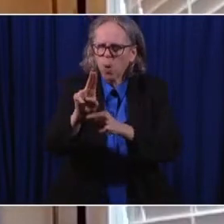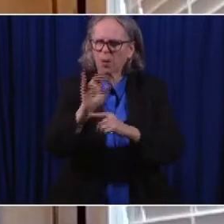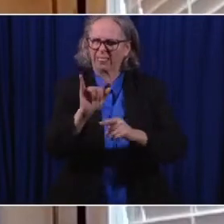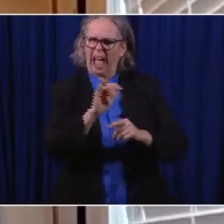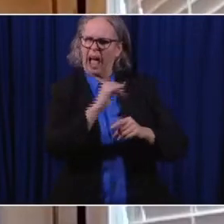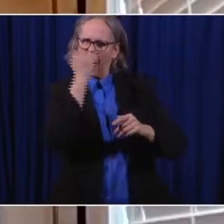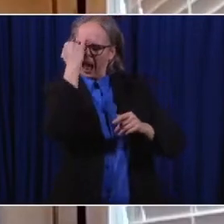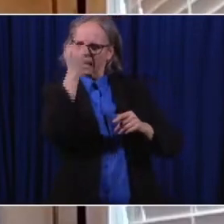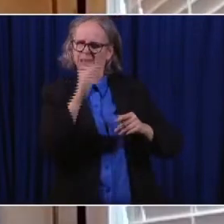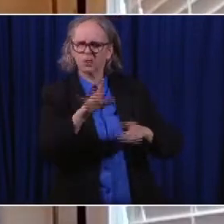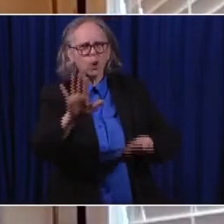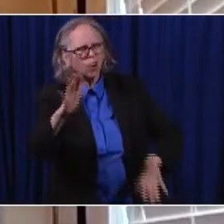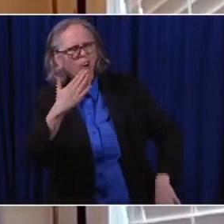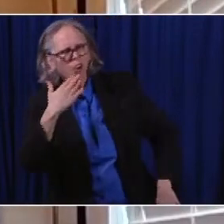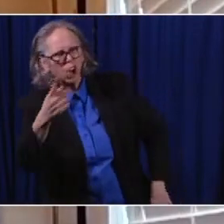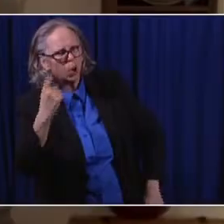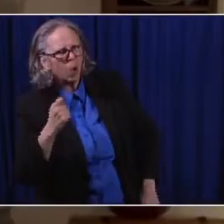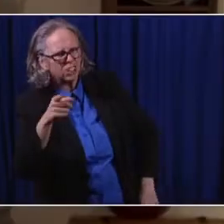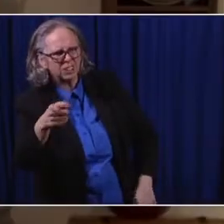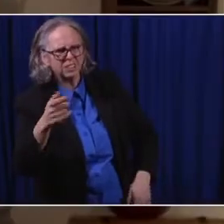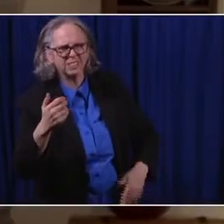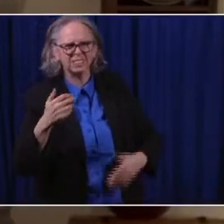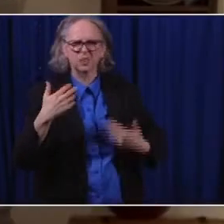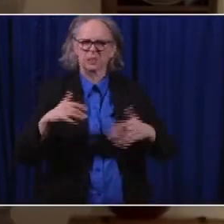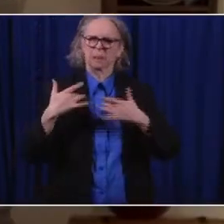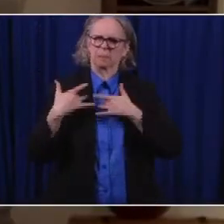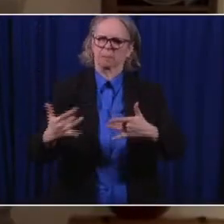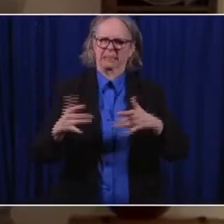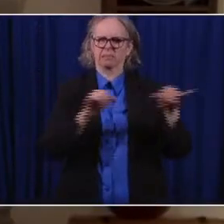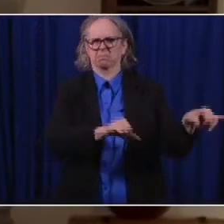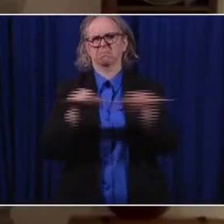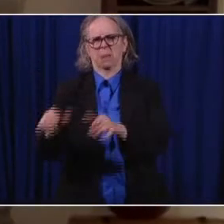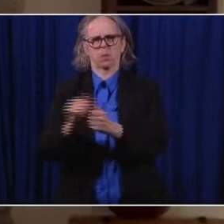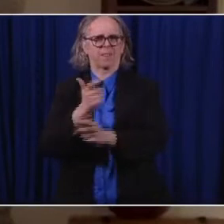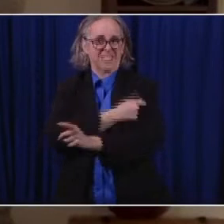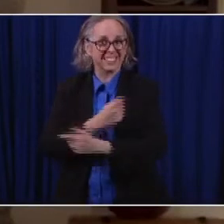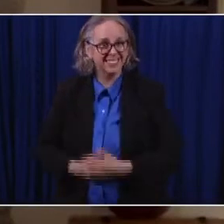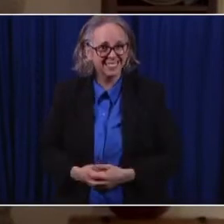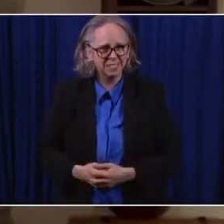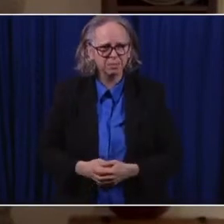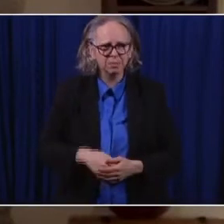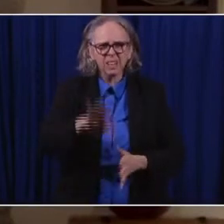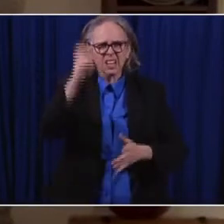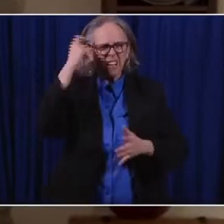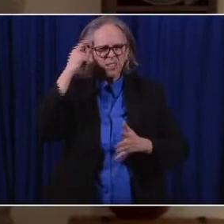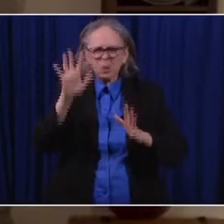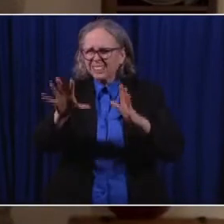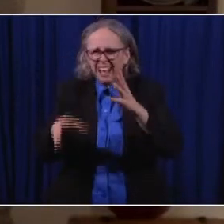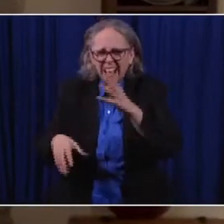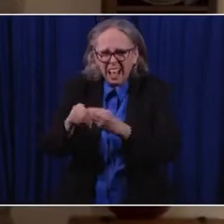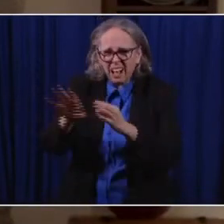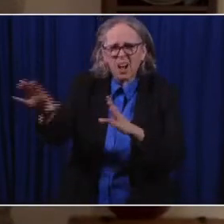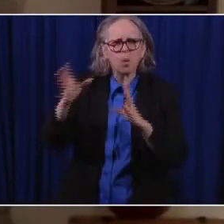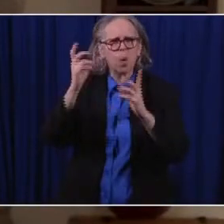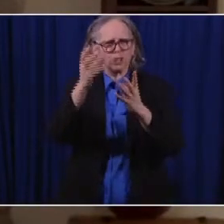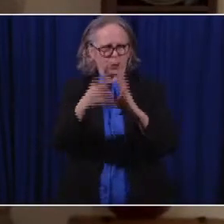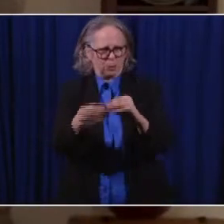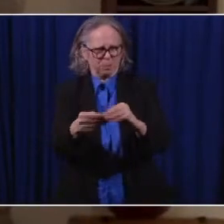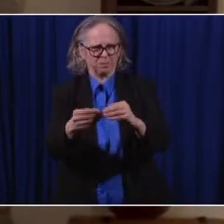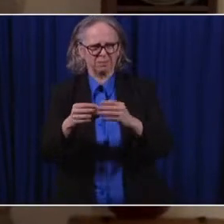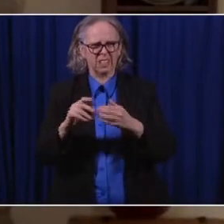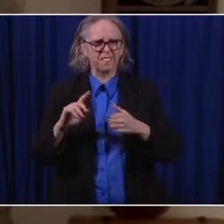what you're seeing is pretty typical. The other thing, Andy, to keep in mind is of this first batch that came in from